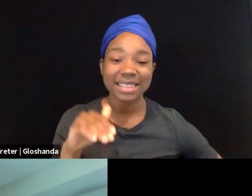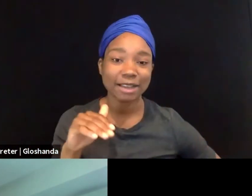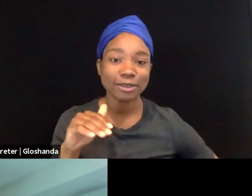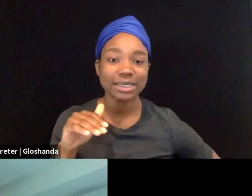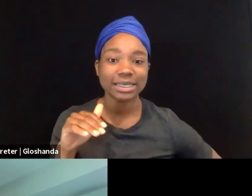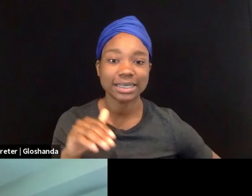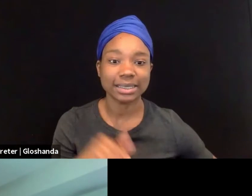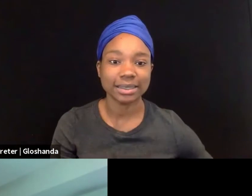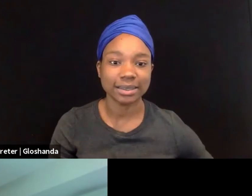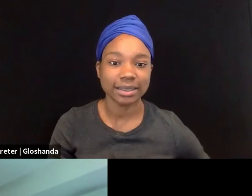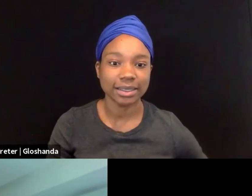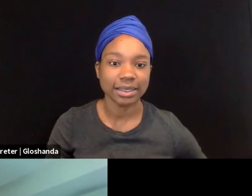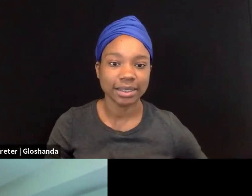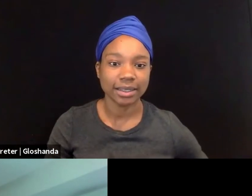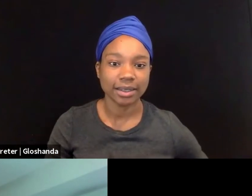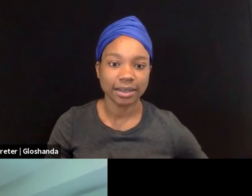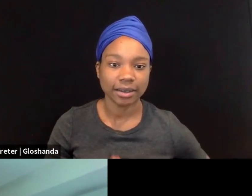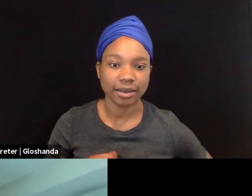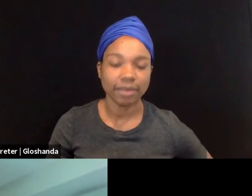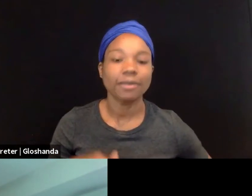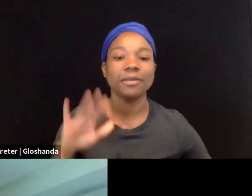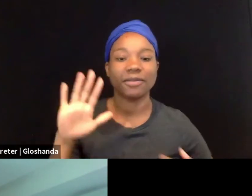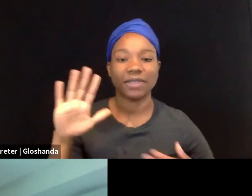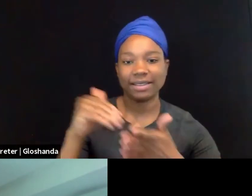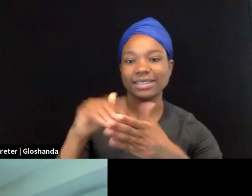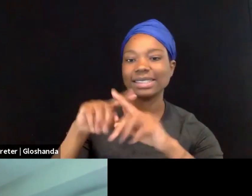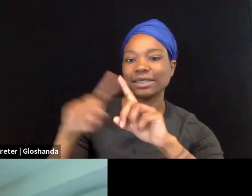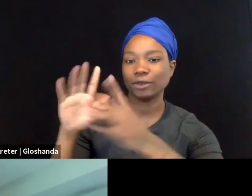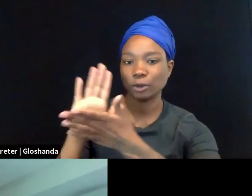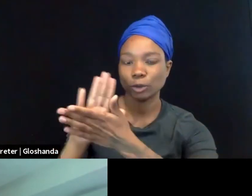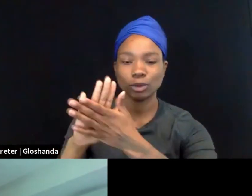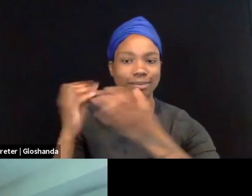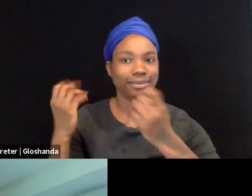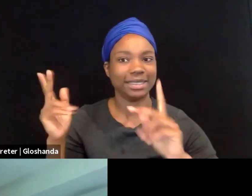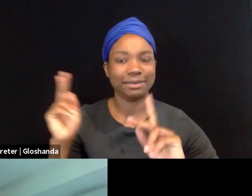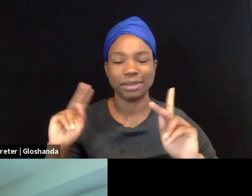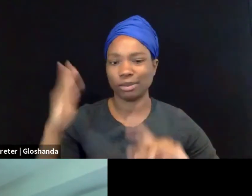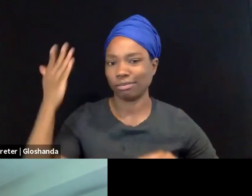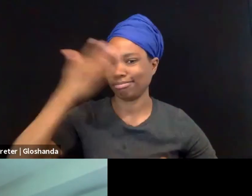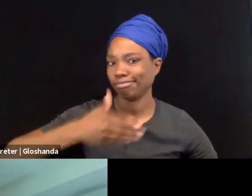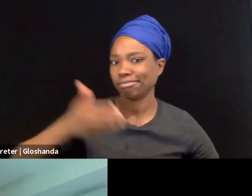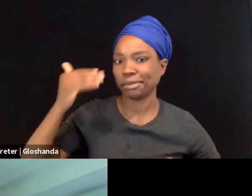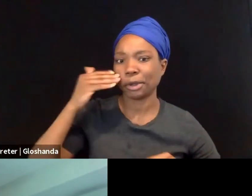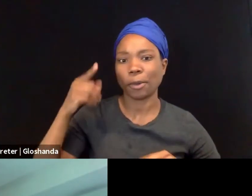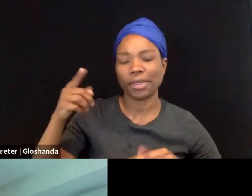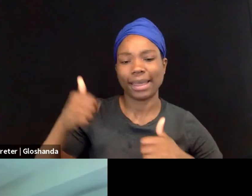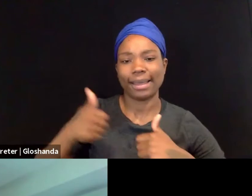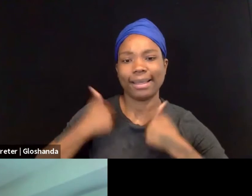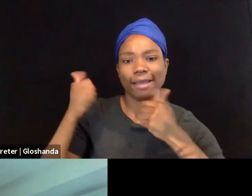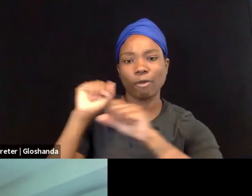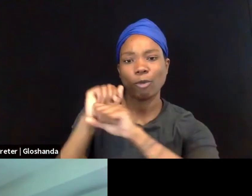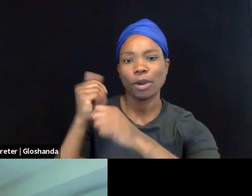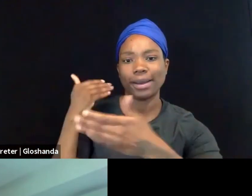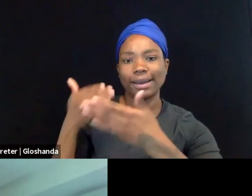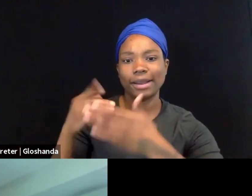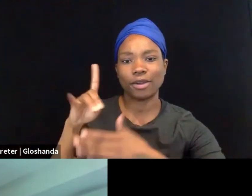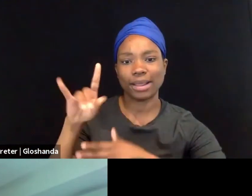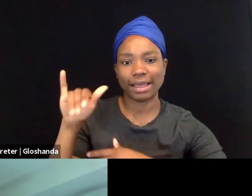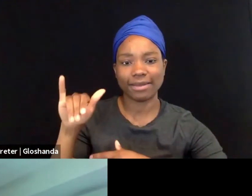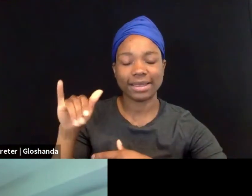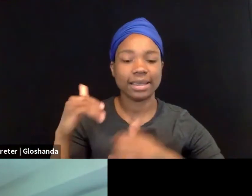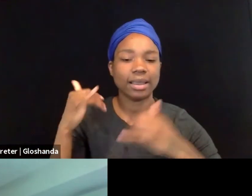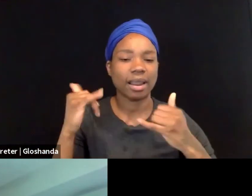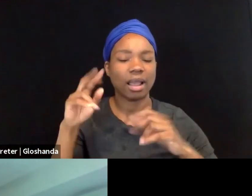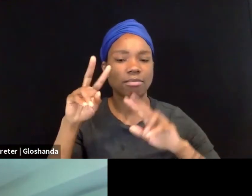An example, when we look at the nation's dams, we have a growing number of high hazard deficient dams. And that